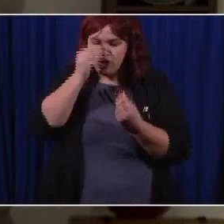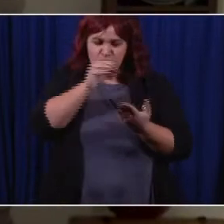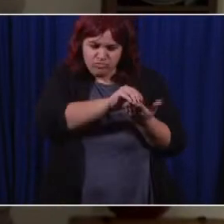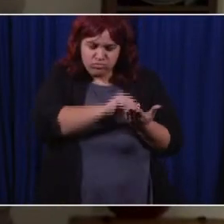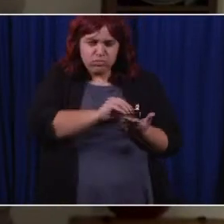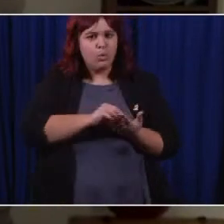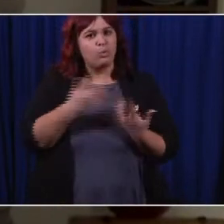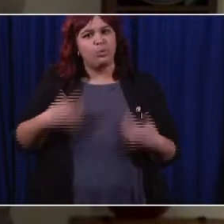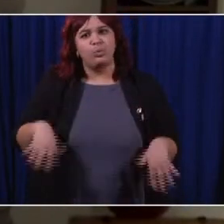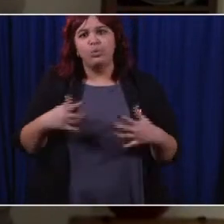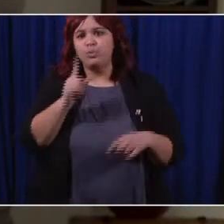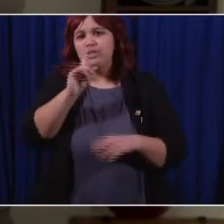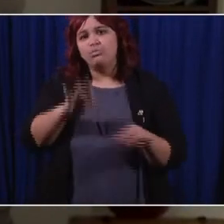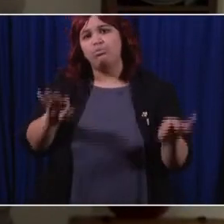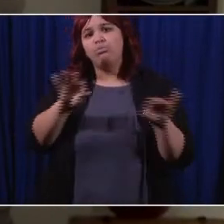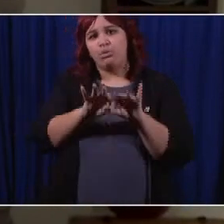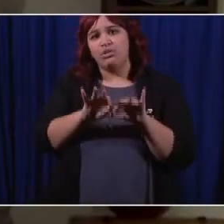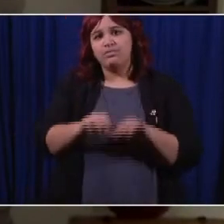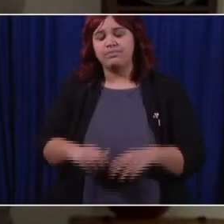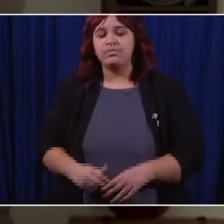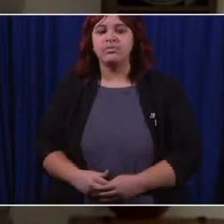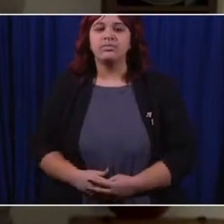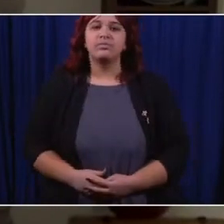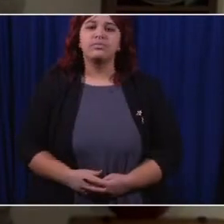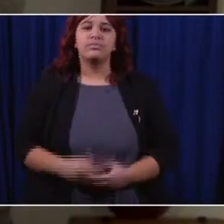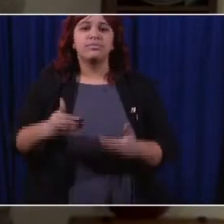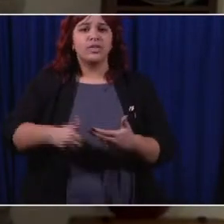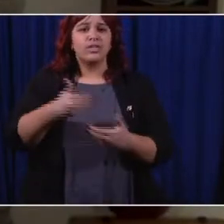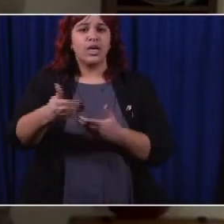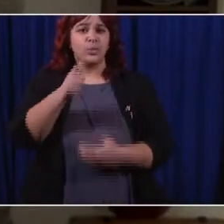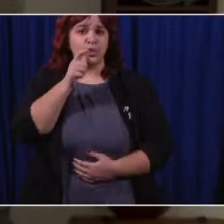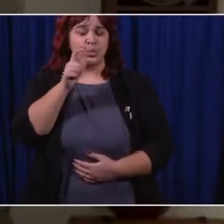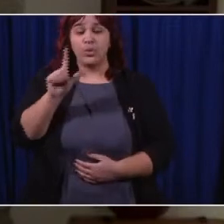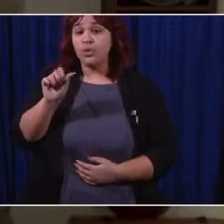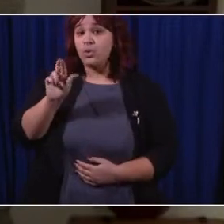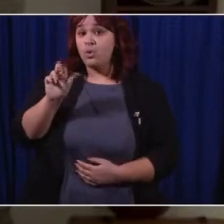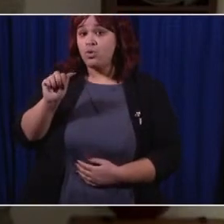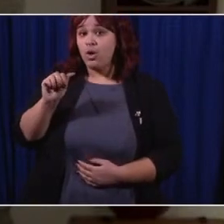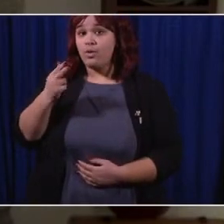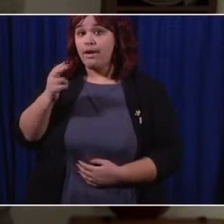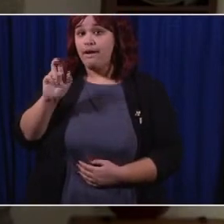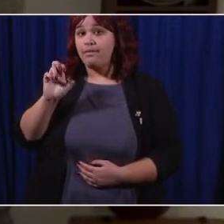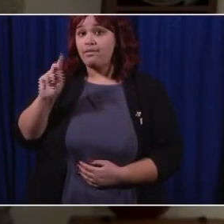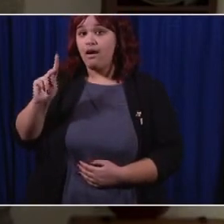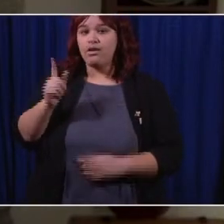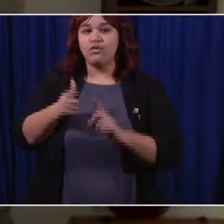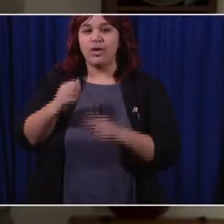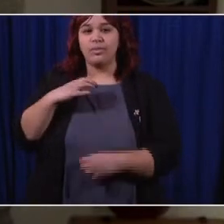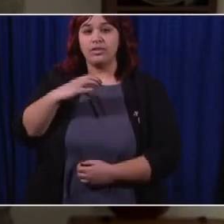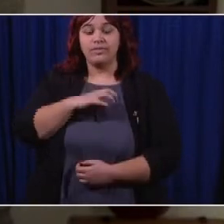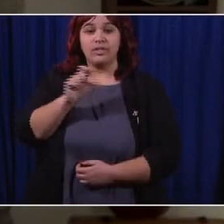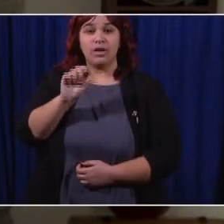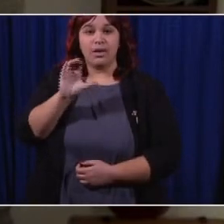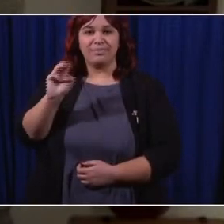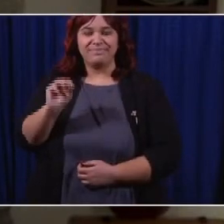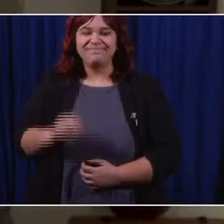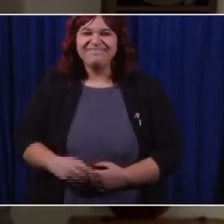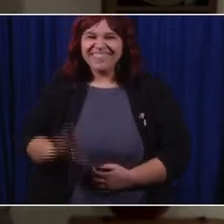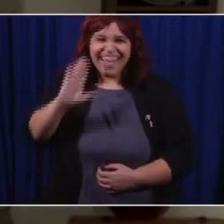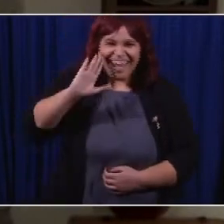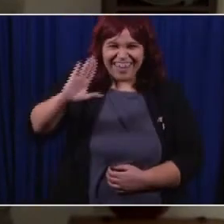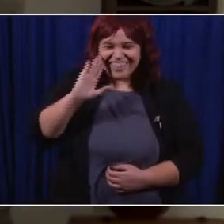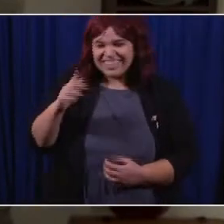Next question is from Laura Hancock at cleveland.com. Hi, Governor DeWine. I have a question